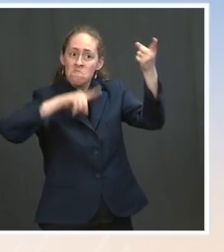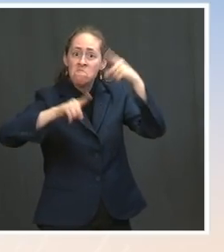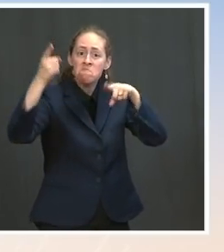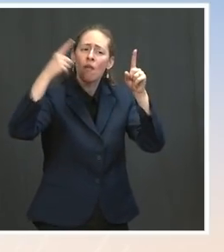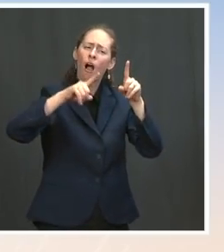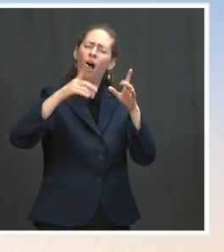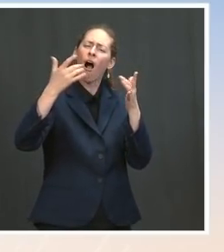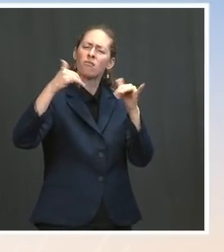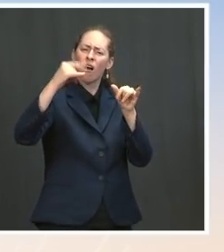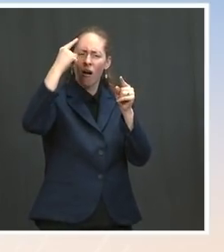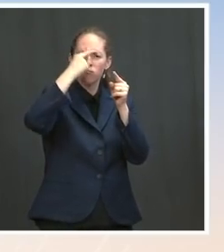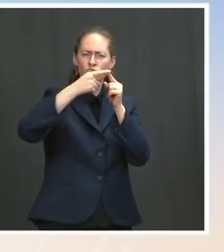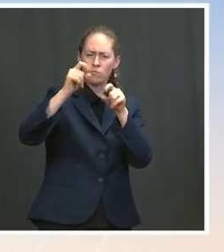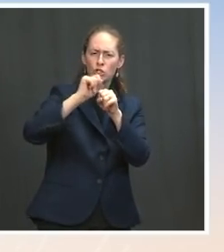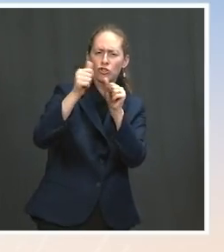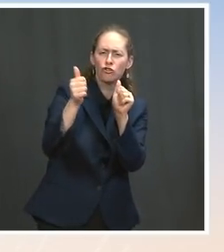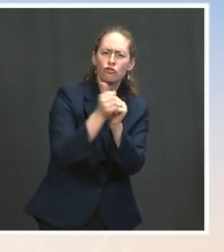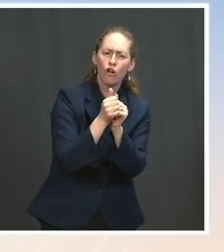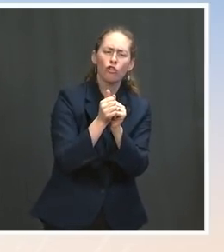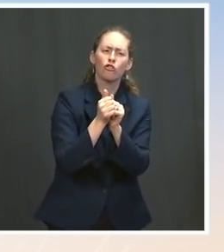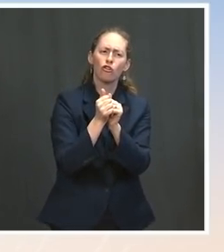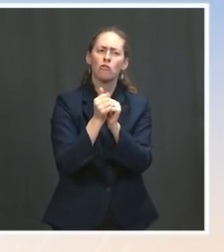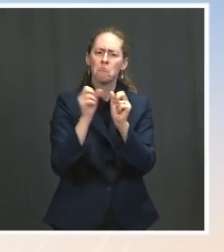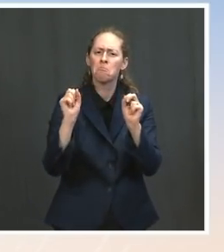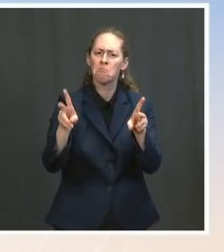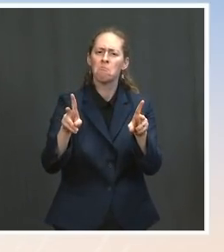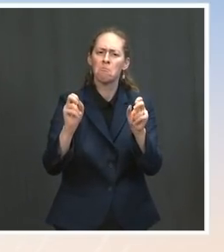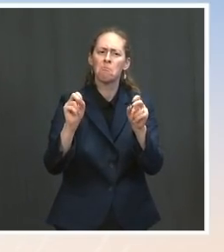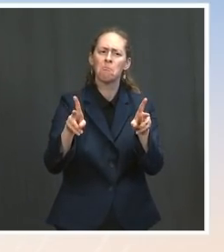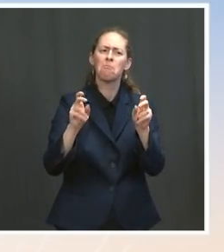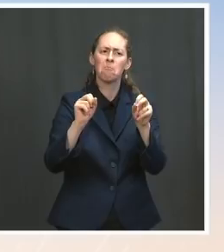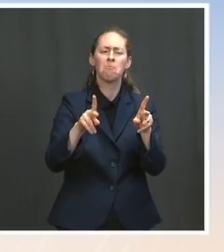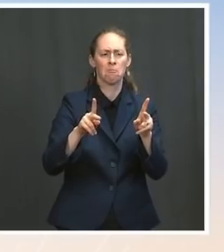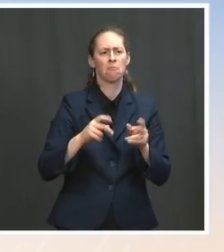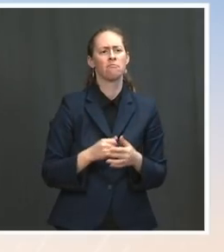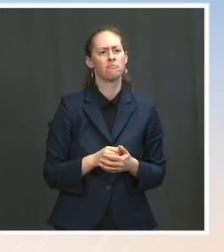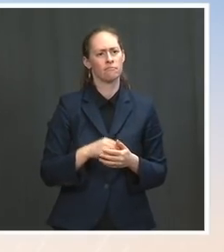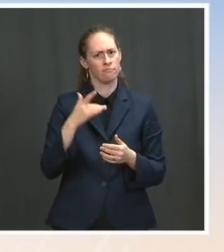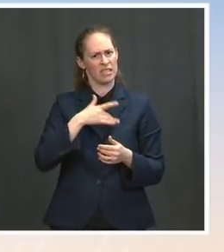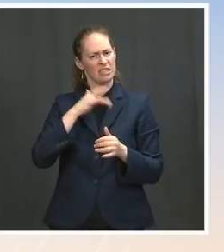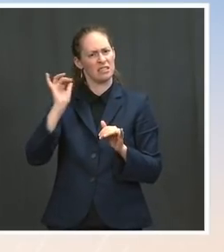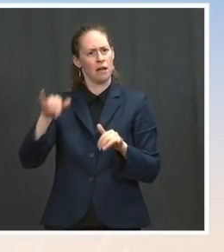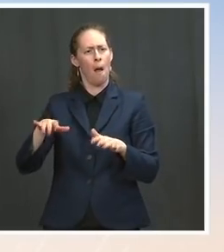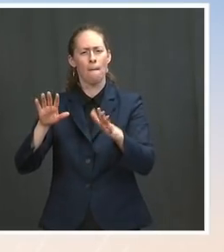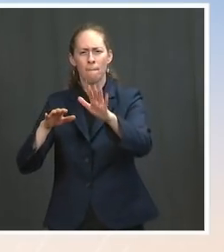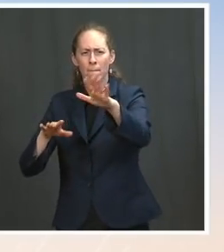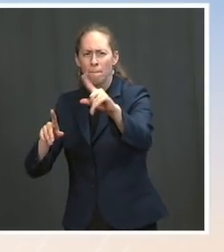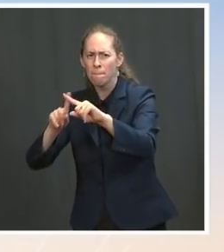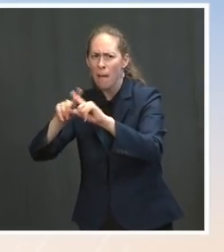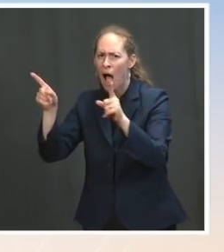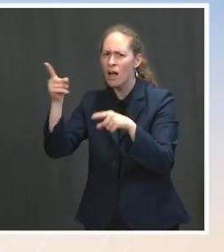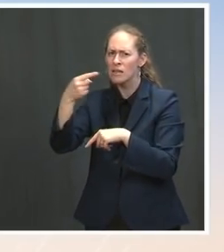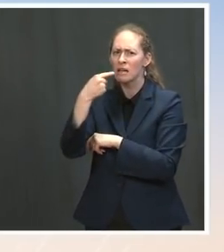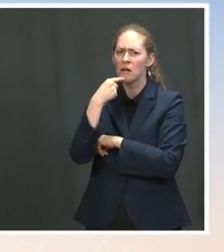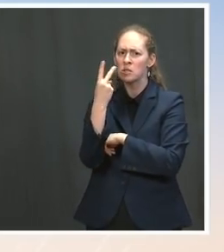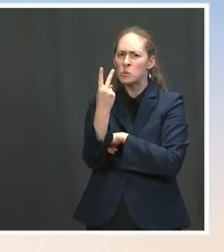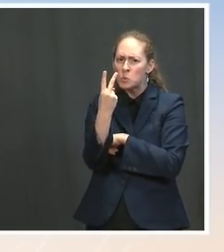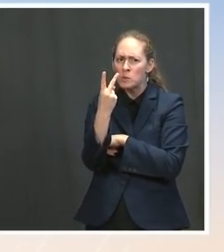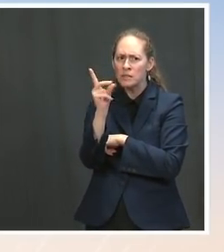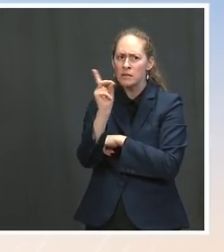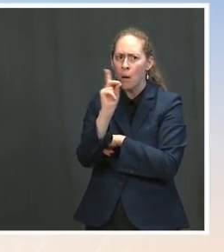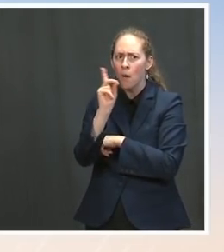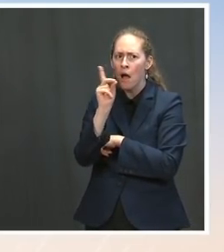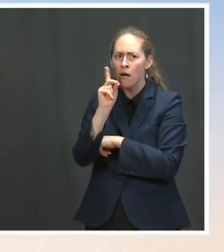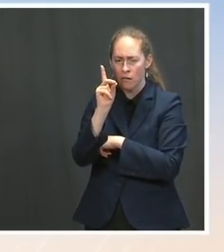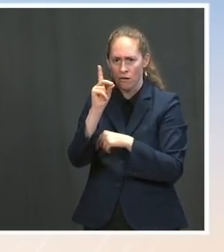thinks that reflects their relationship. But even saying two Democrats vote with Republicans more than they do with my